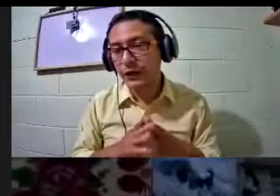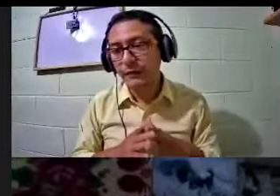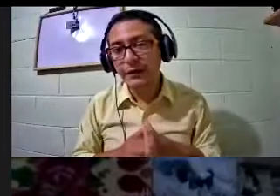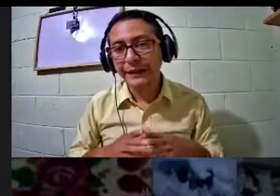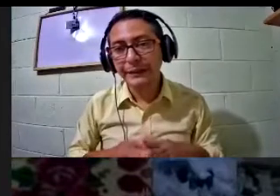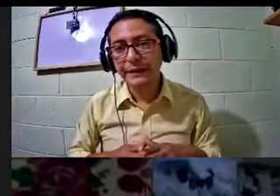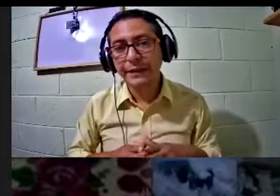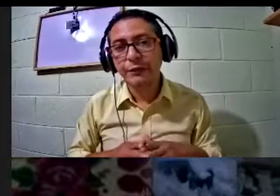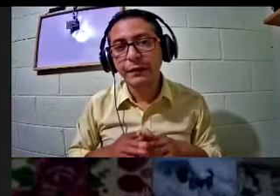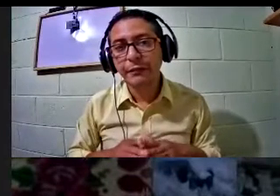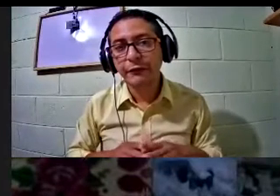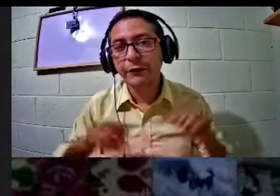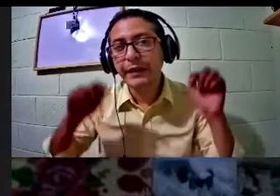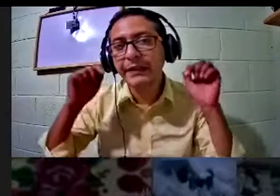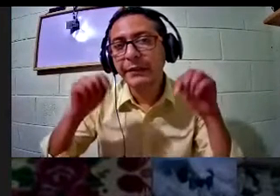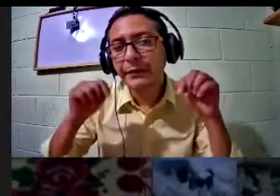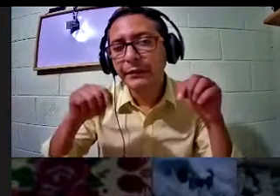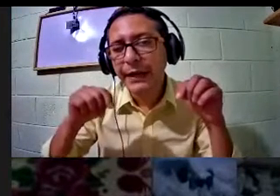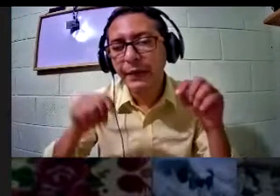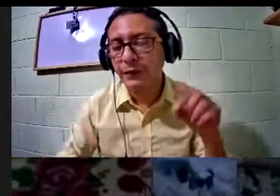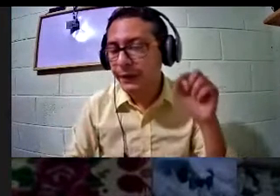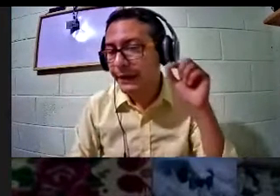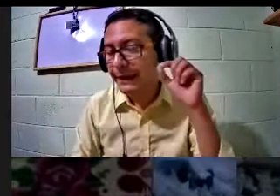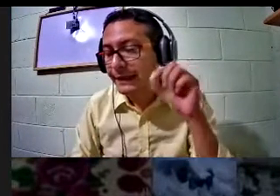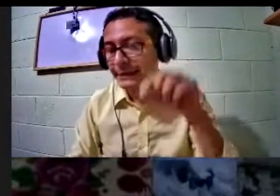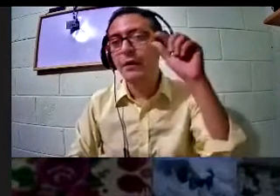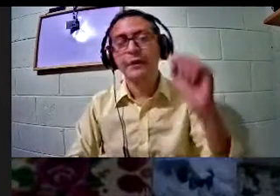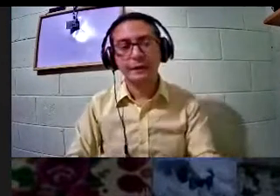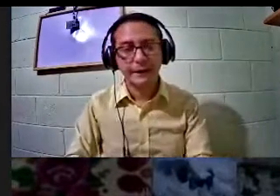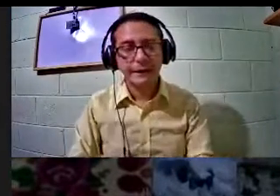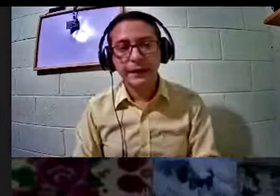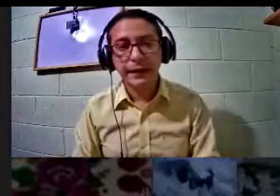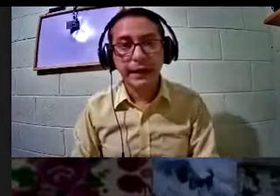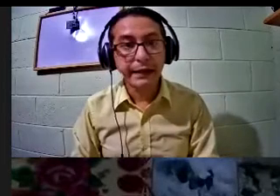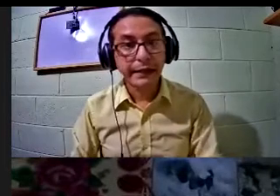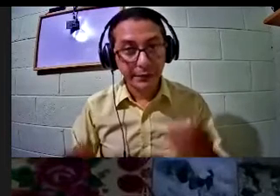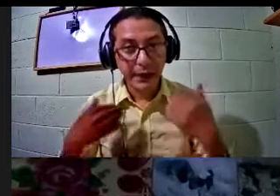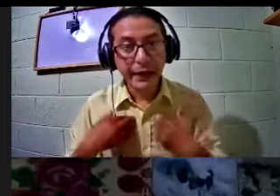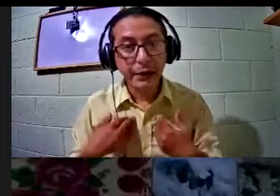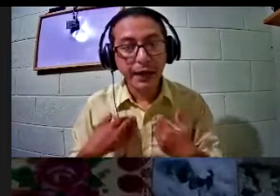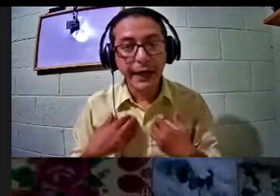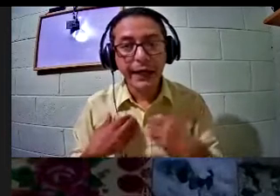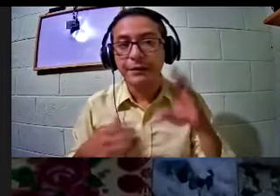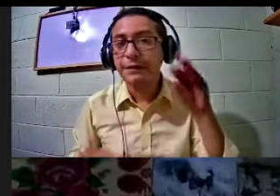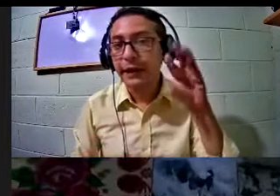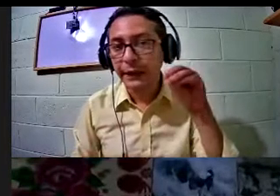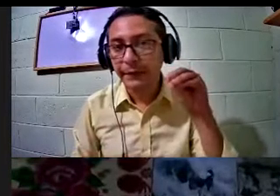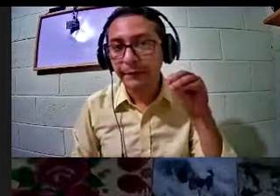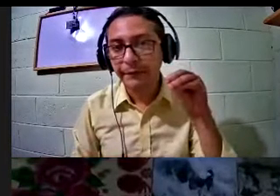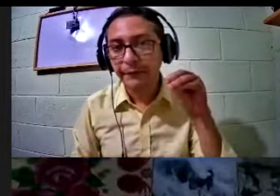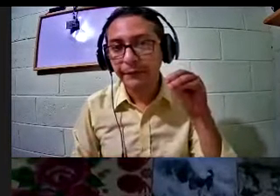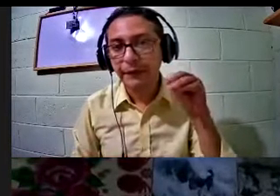are talking about activities that we are performing right now, in this moment. Like right now, I am